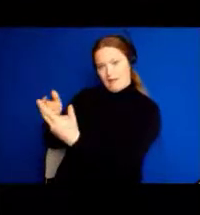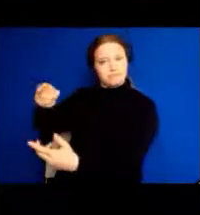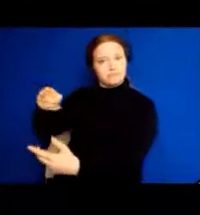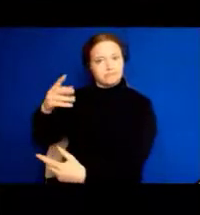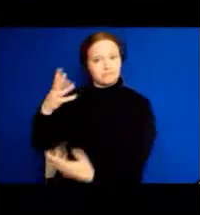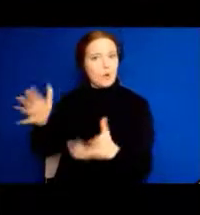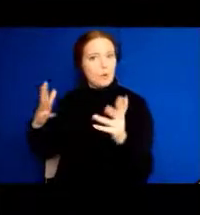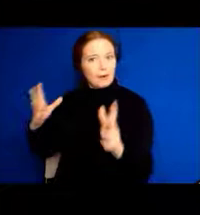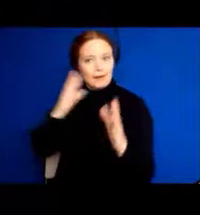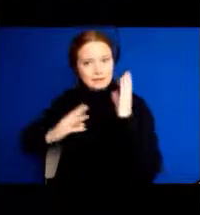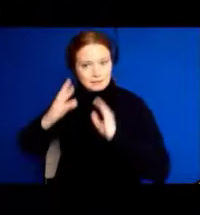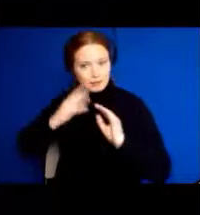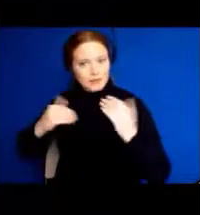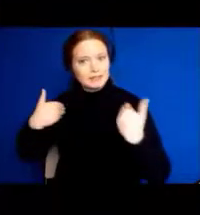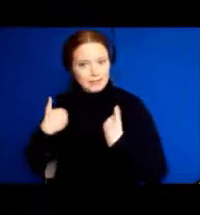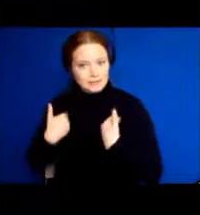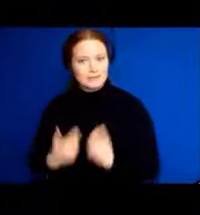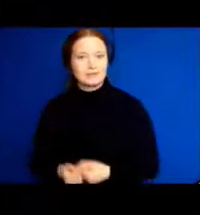the